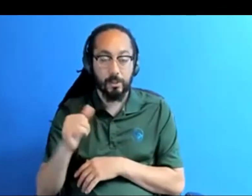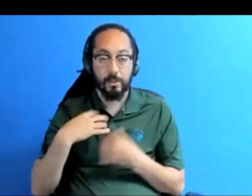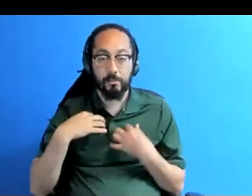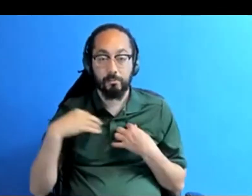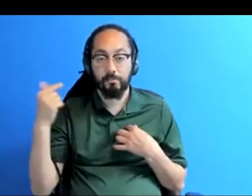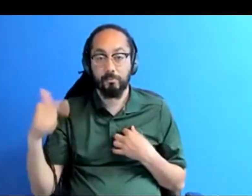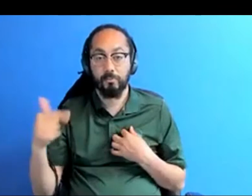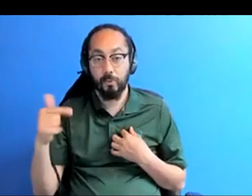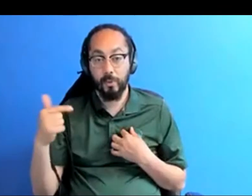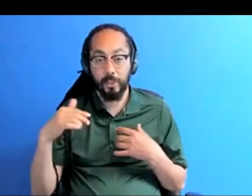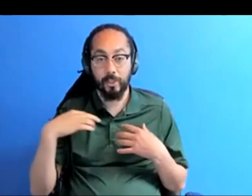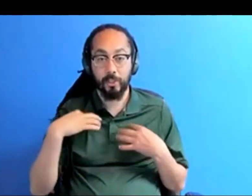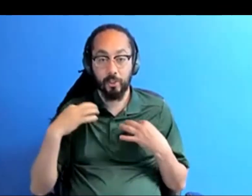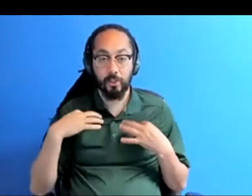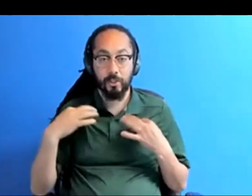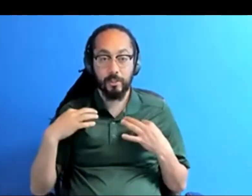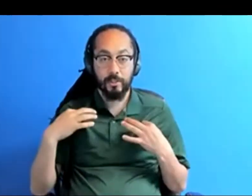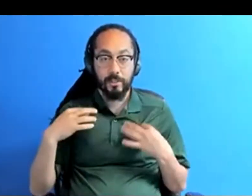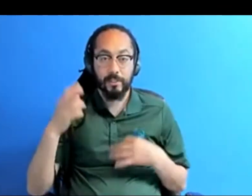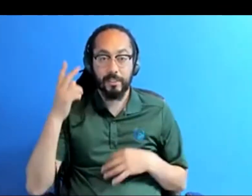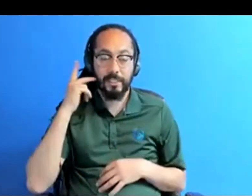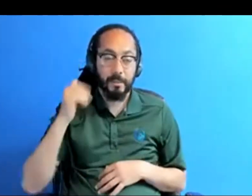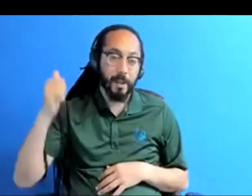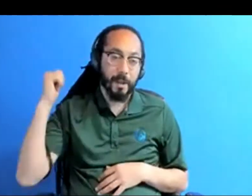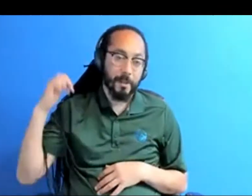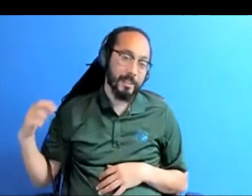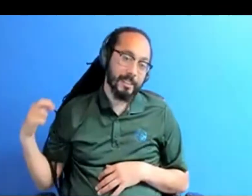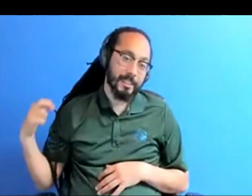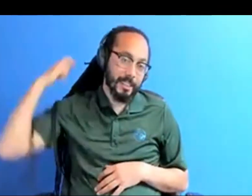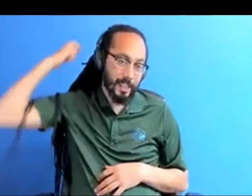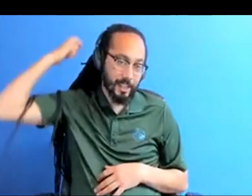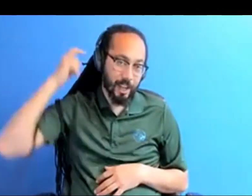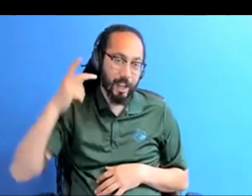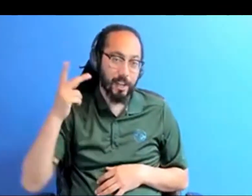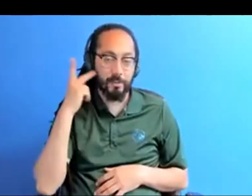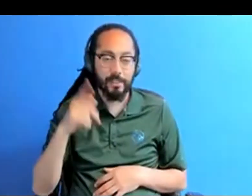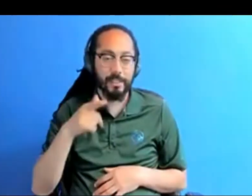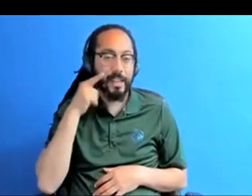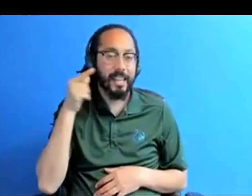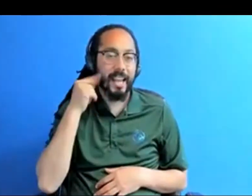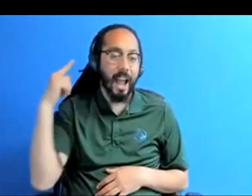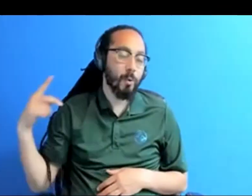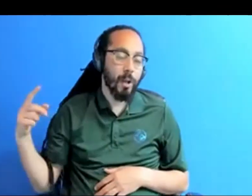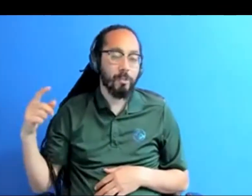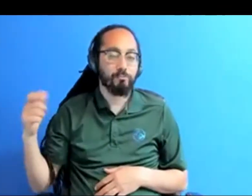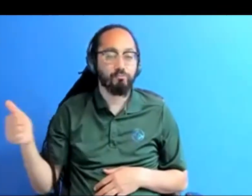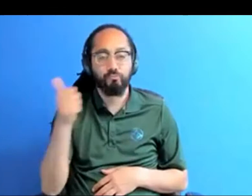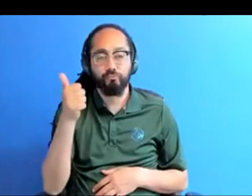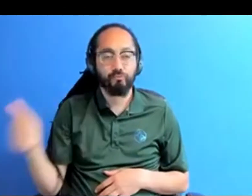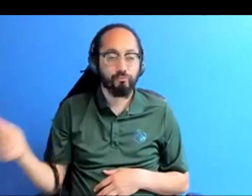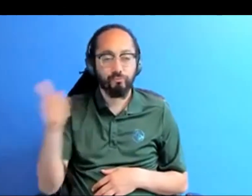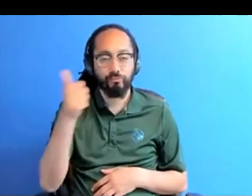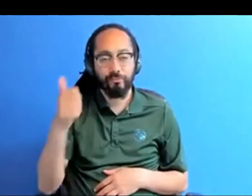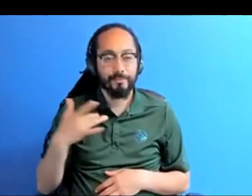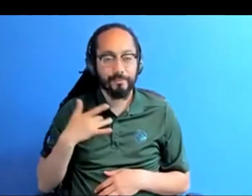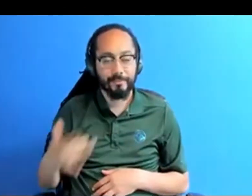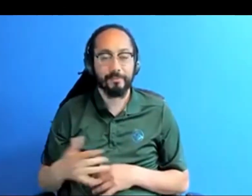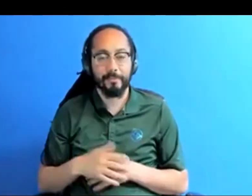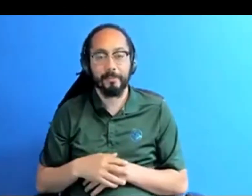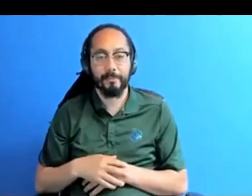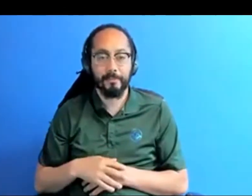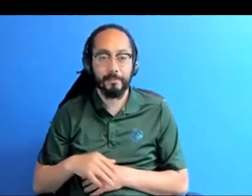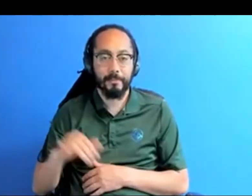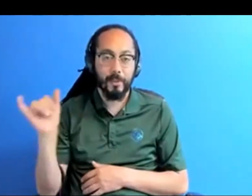shirt. There you can see stairs behind me, and occasionally a cat will go by, and also teal